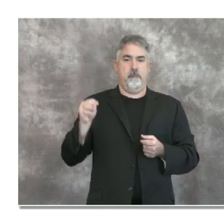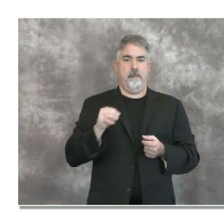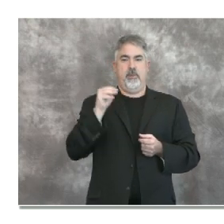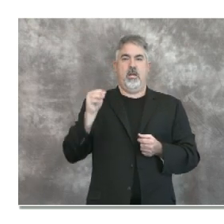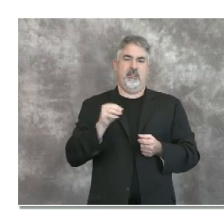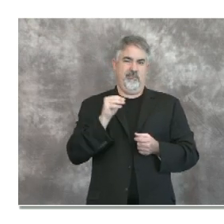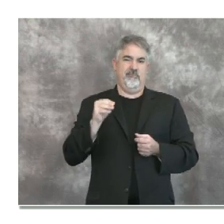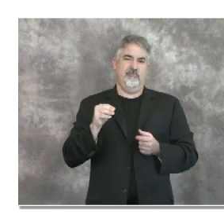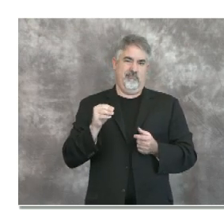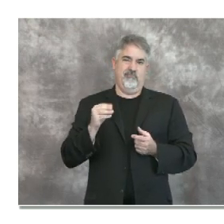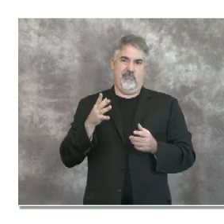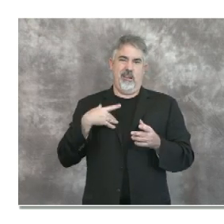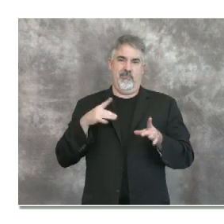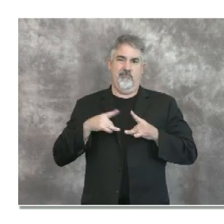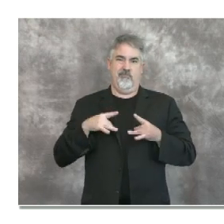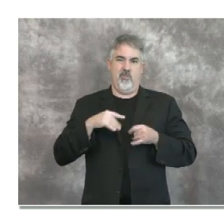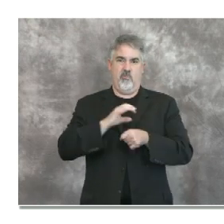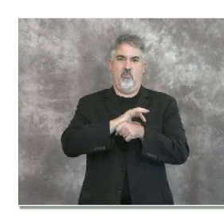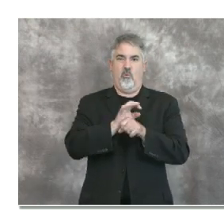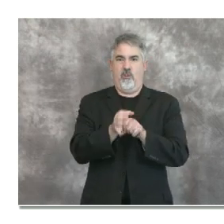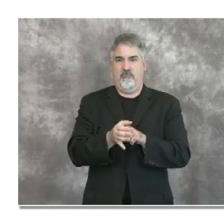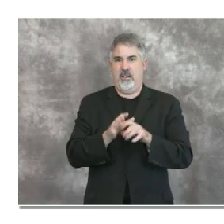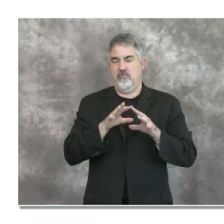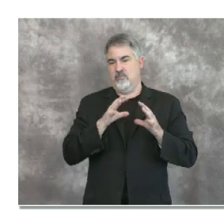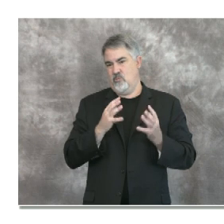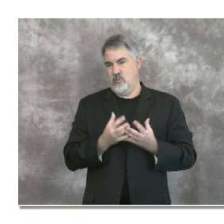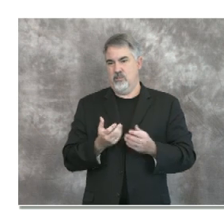million positive cases, including